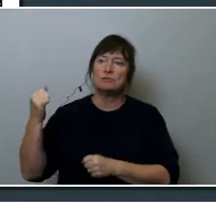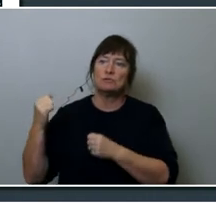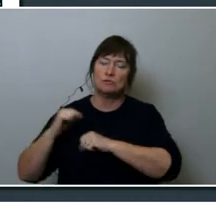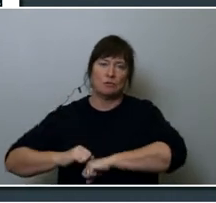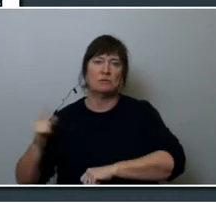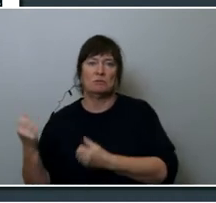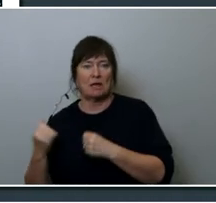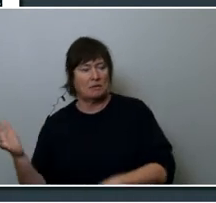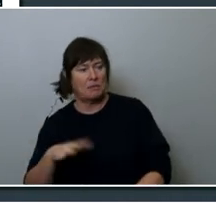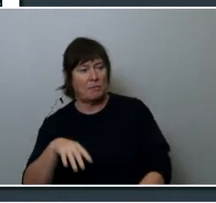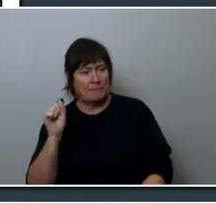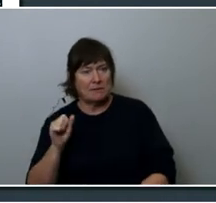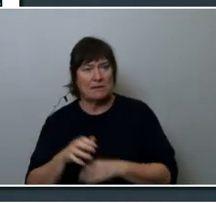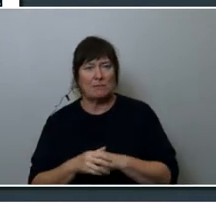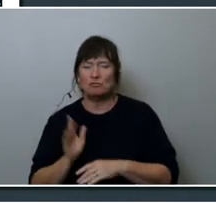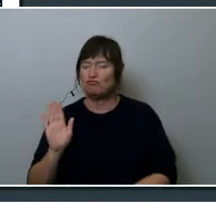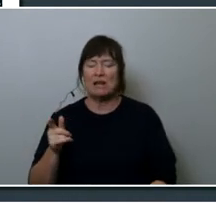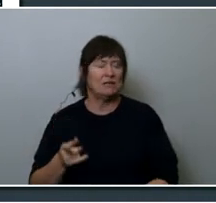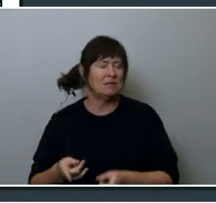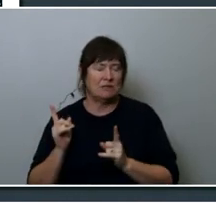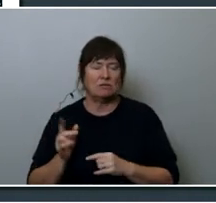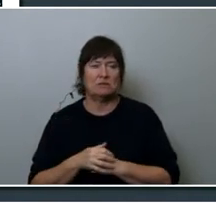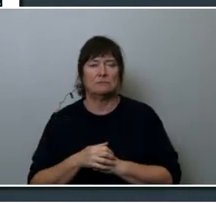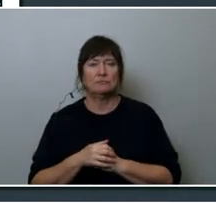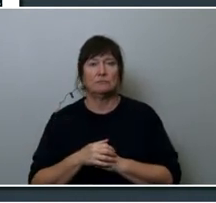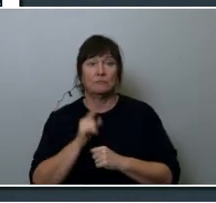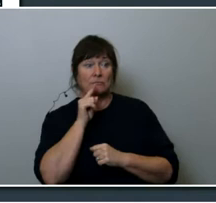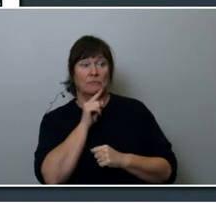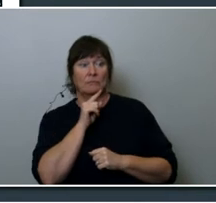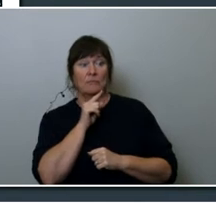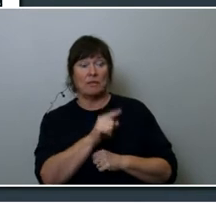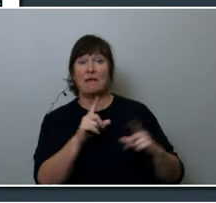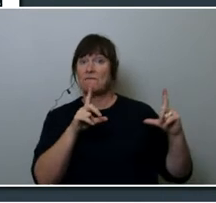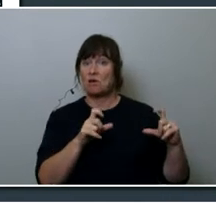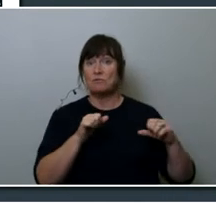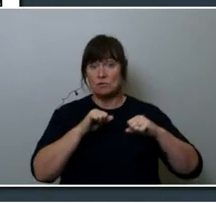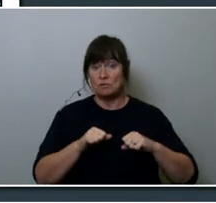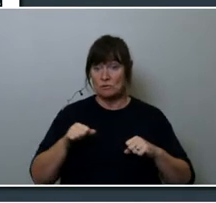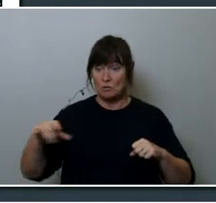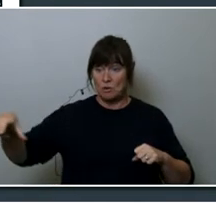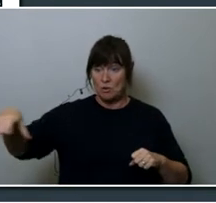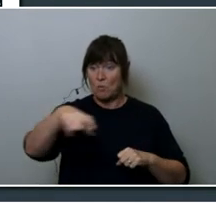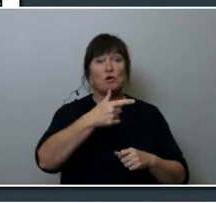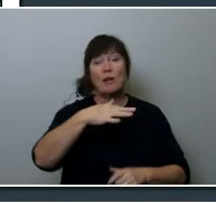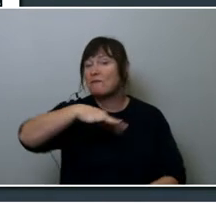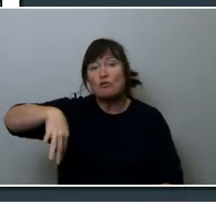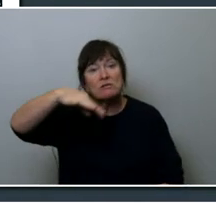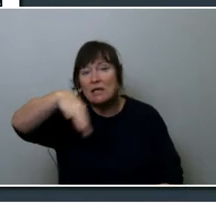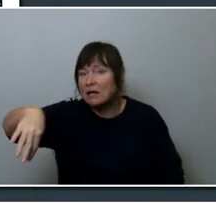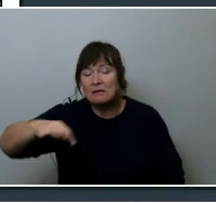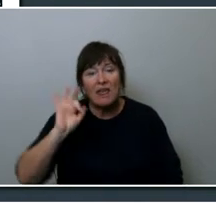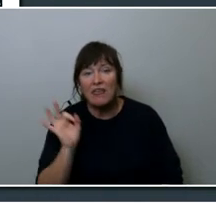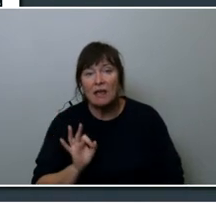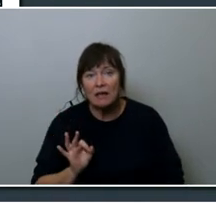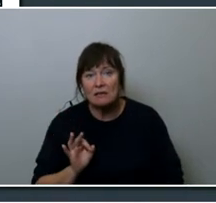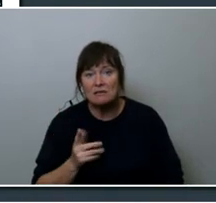really dangerous. Yeah, just one thing in this photo of our students crossing the road. We don't have a pedestrian crossing outside our